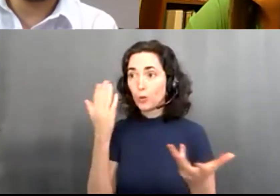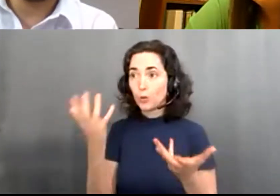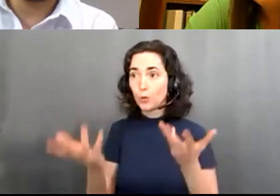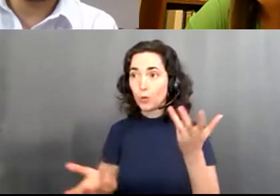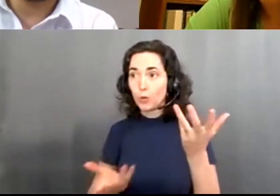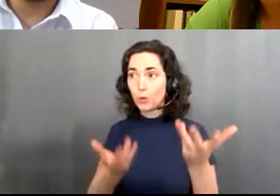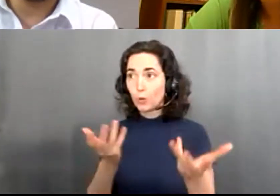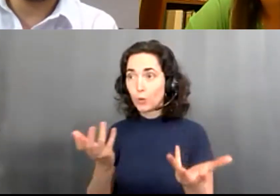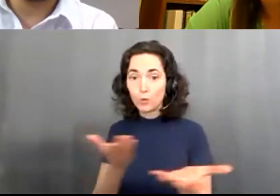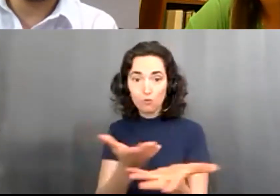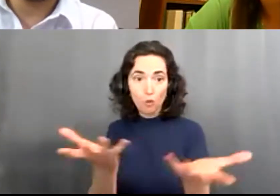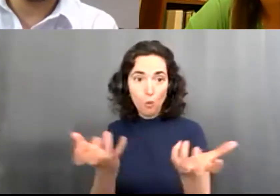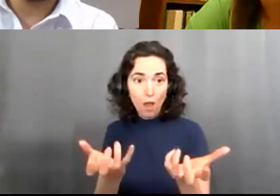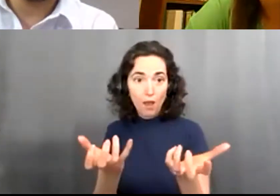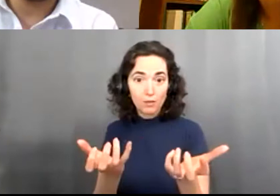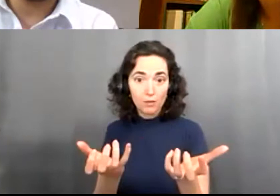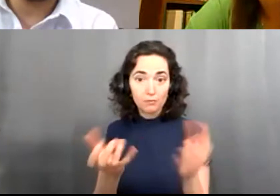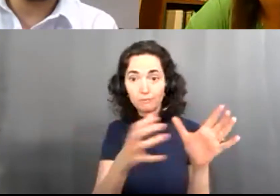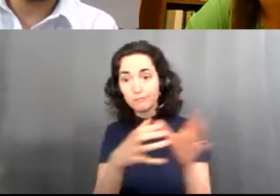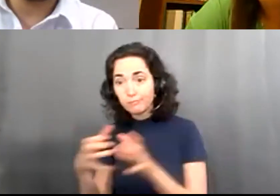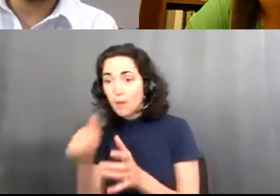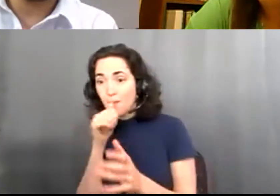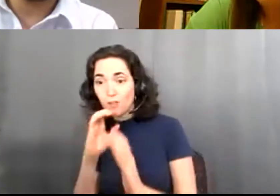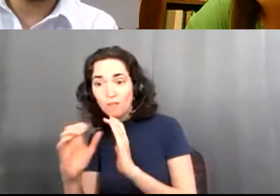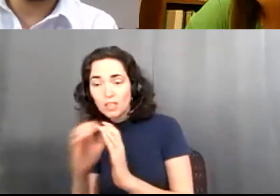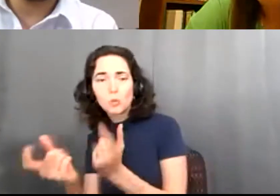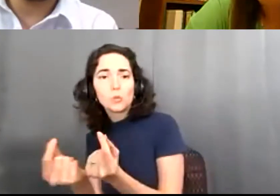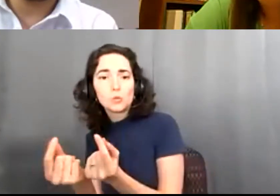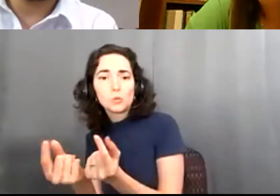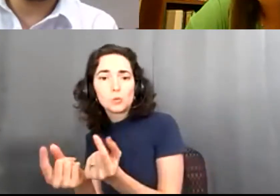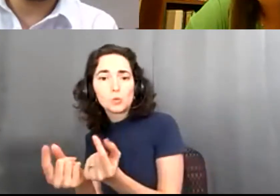y'all want to just get on three-way and talk, or how you want to handle it. Or let me stop